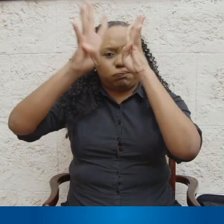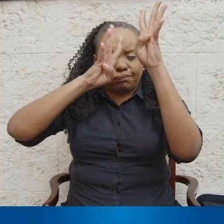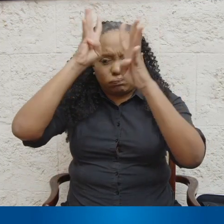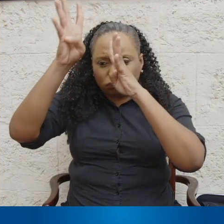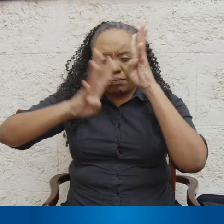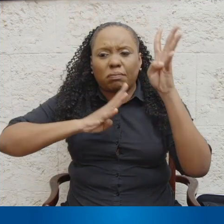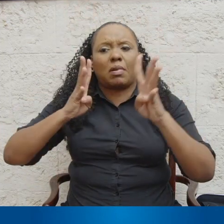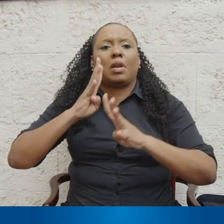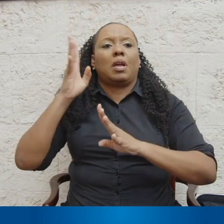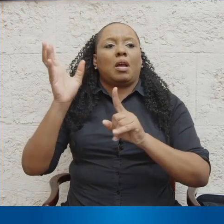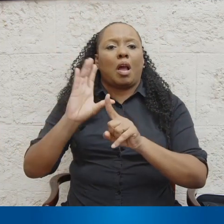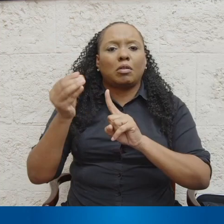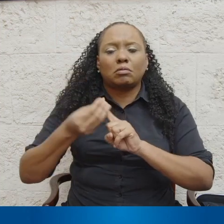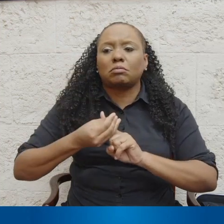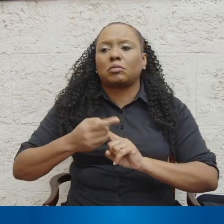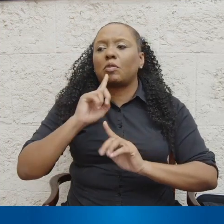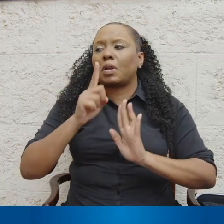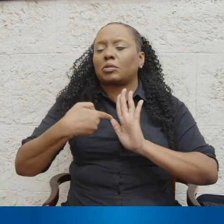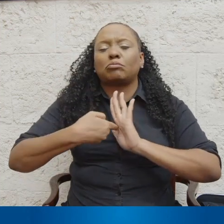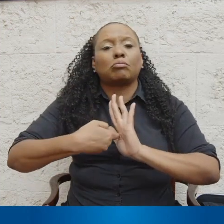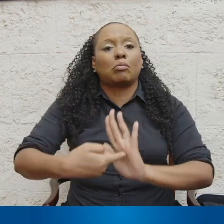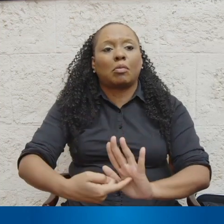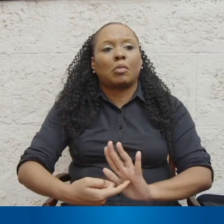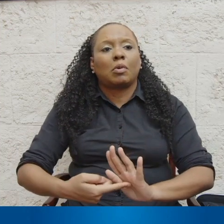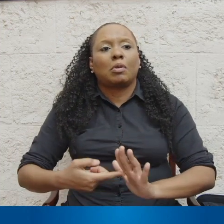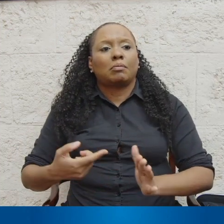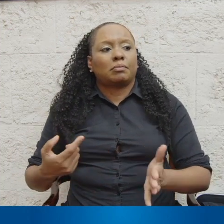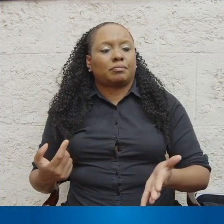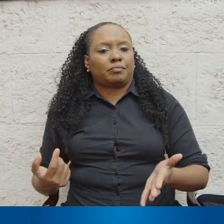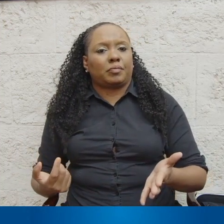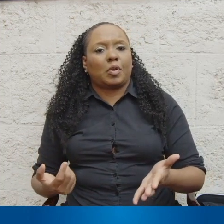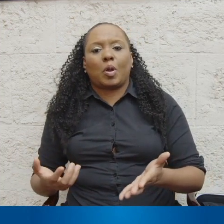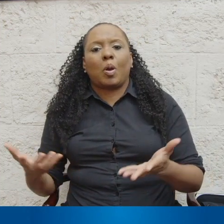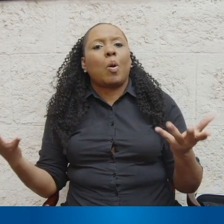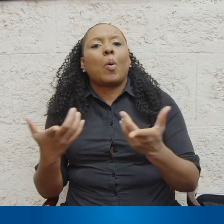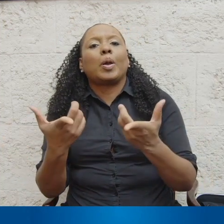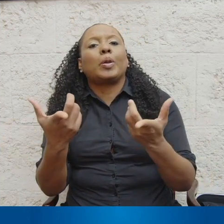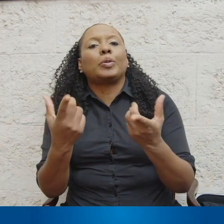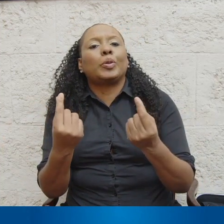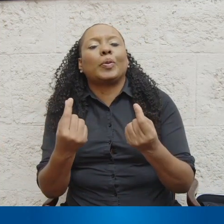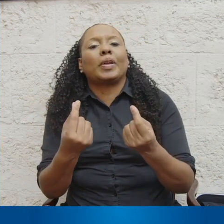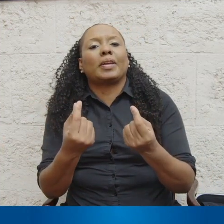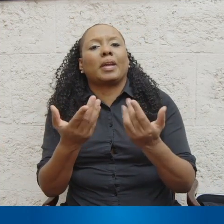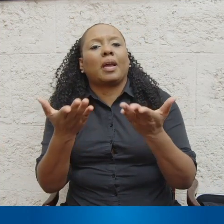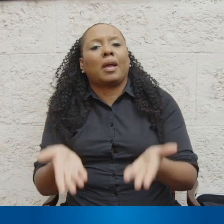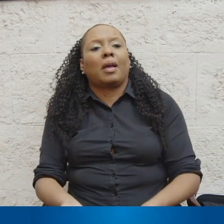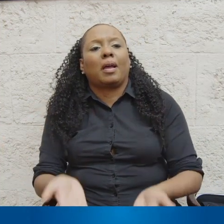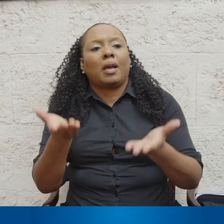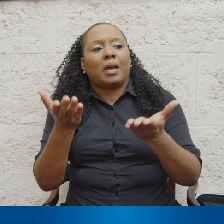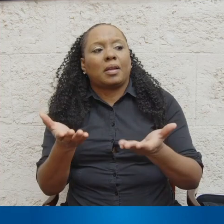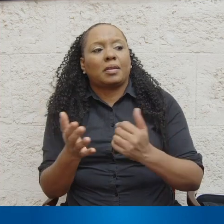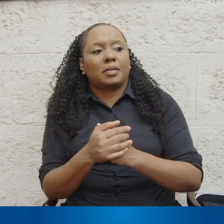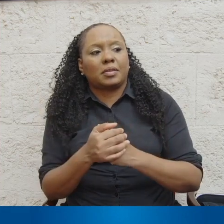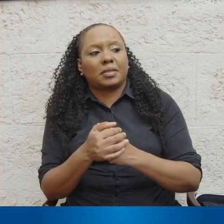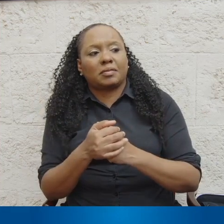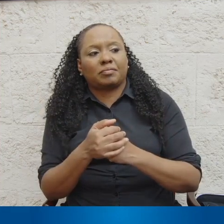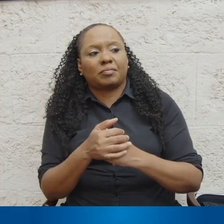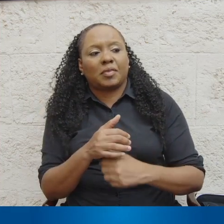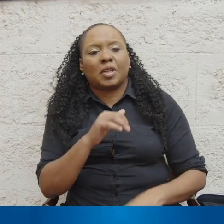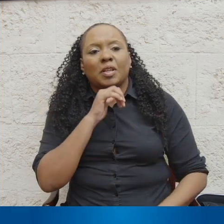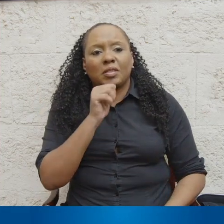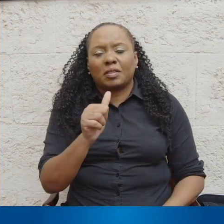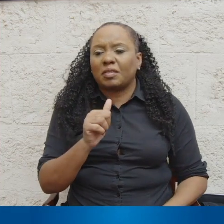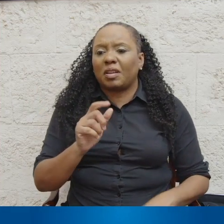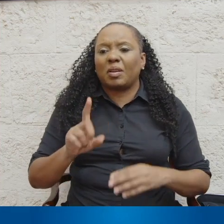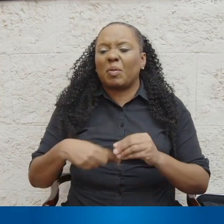to have the opportunity to showcase what it is that they are doing throughout the crop over calendar. So again, it's not just about those